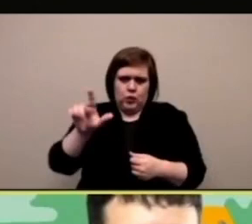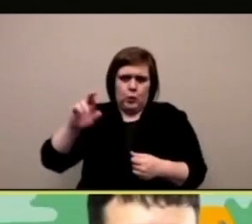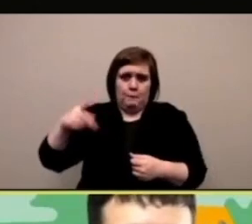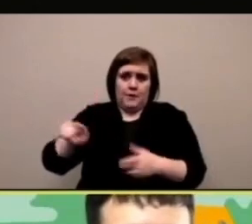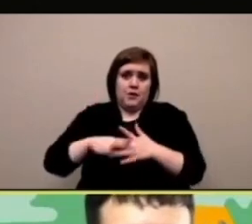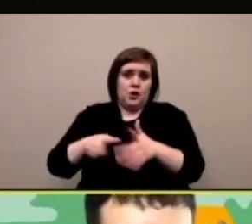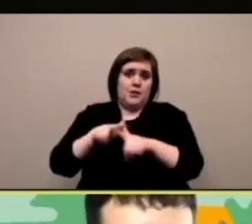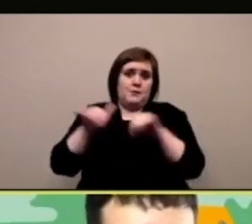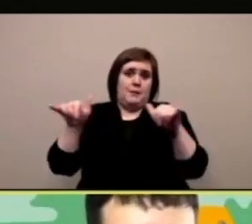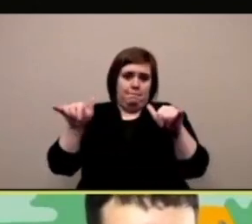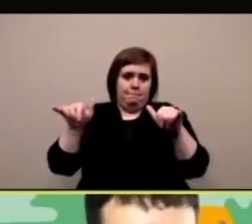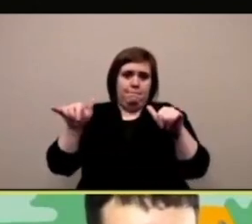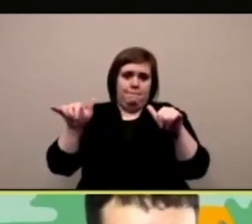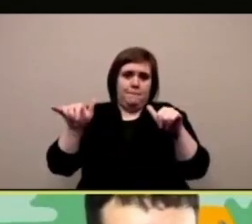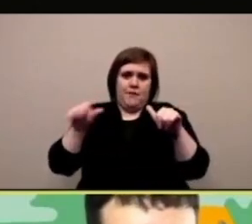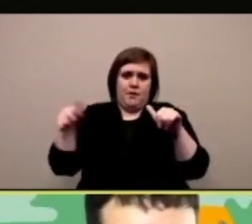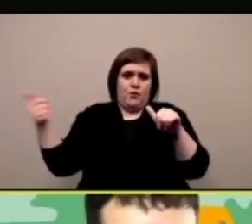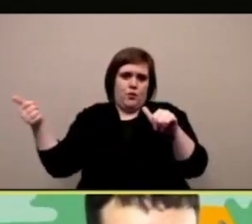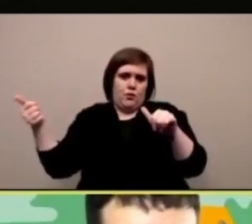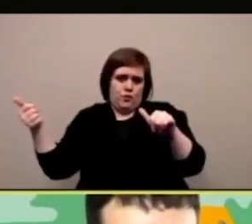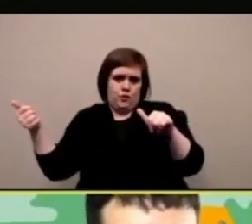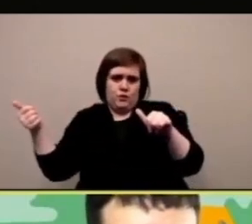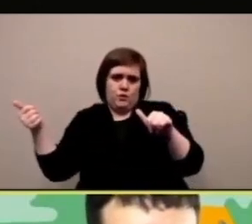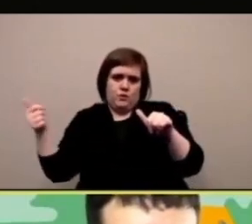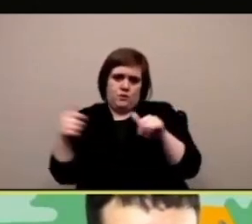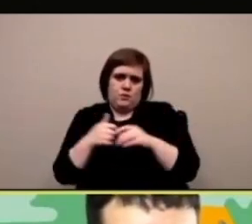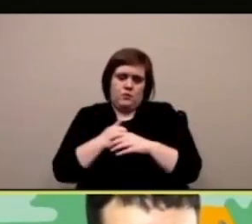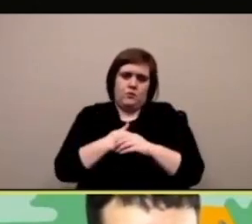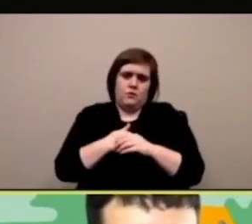at the same time as the other one.